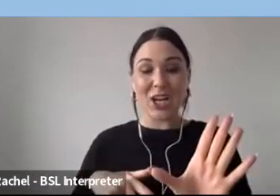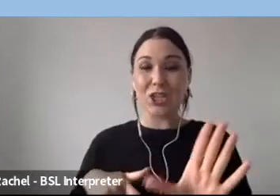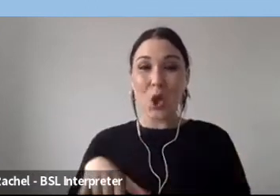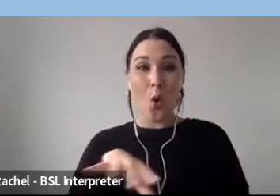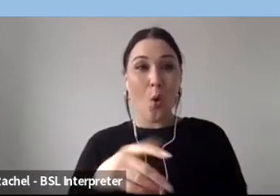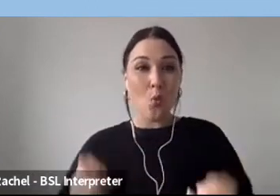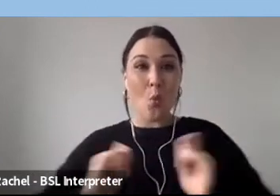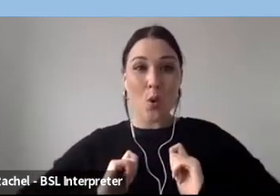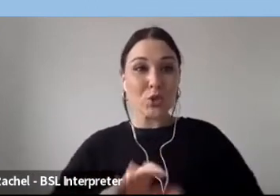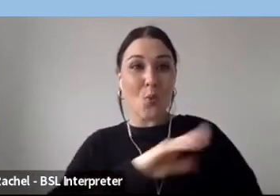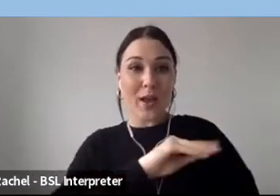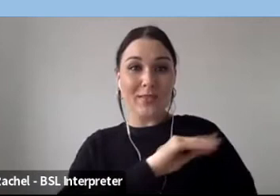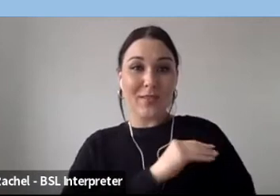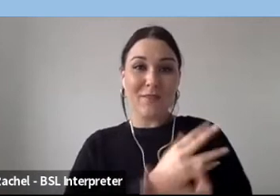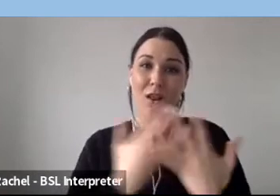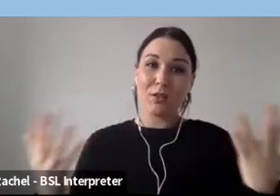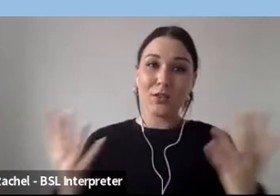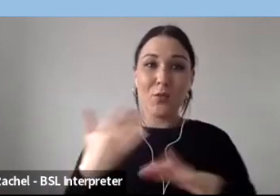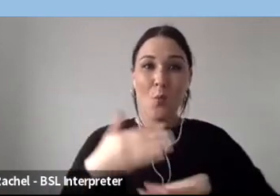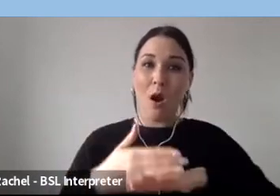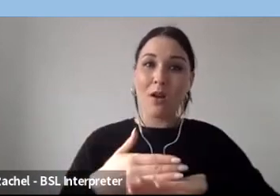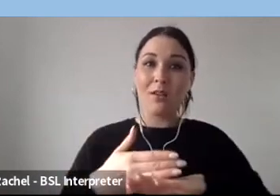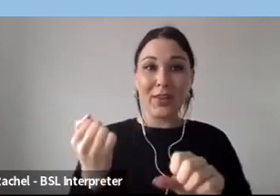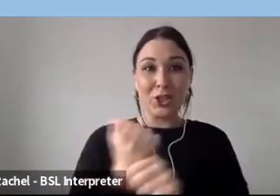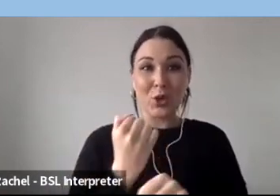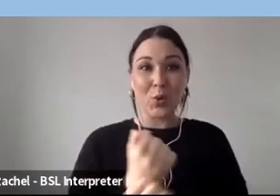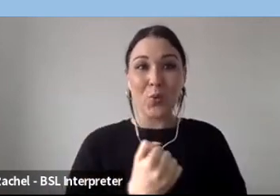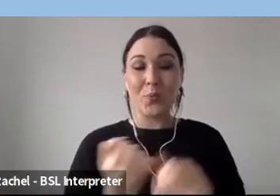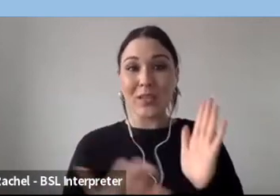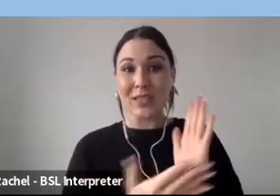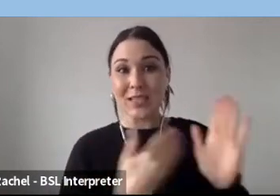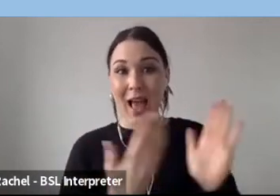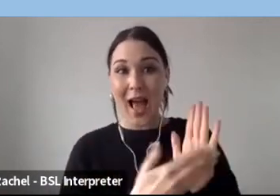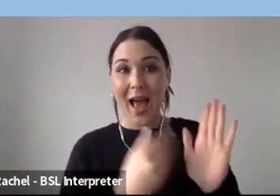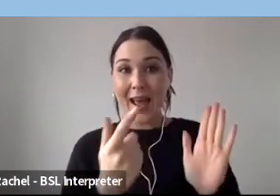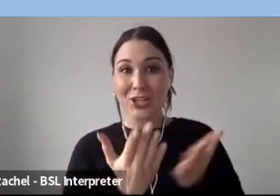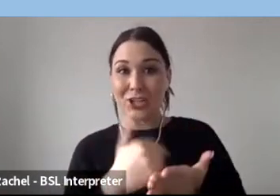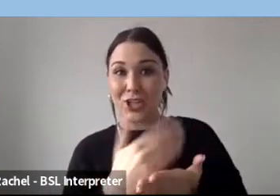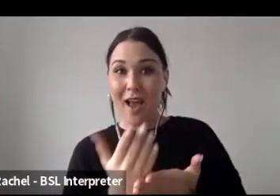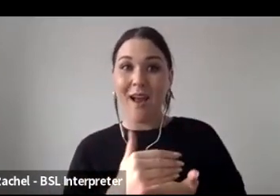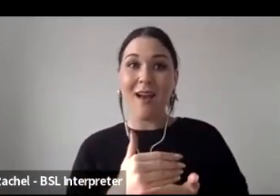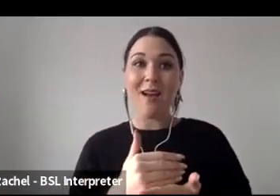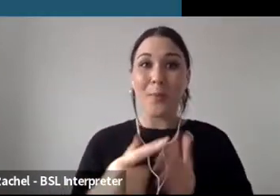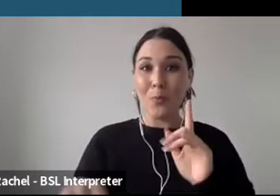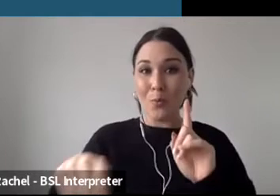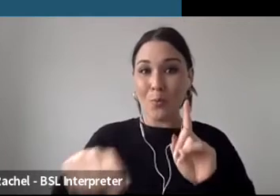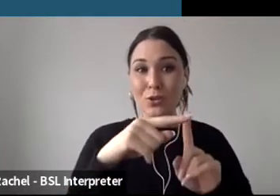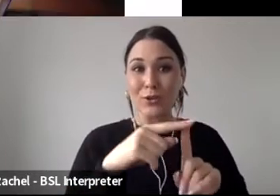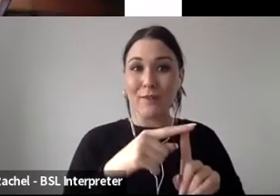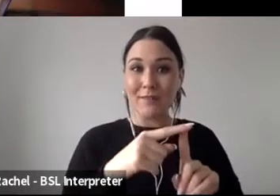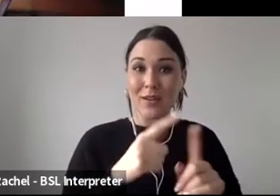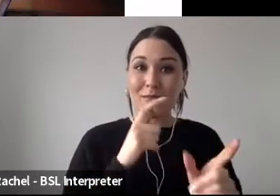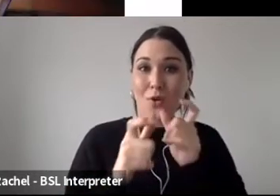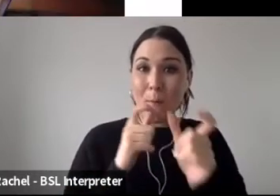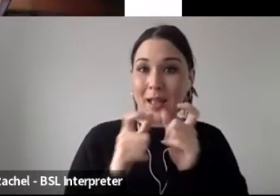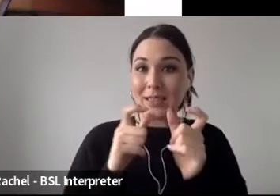that they do. So we've just got a slide that's just to share a couple of the positive comments that we've